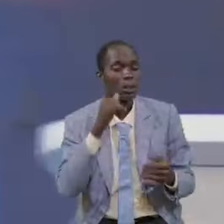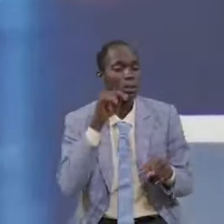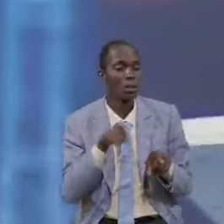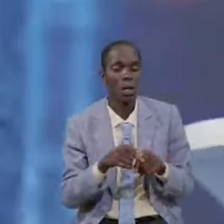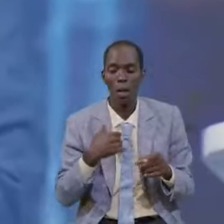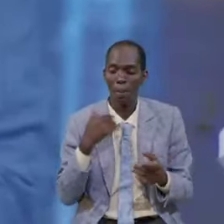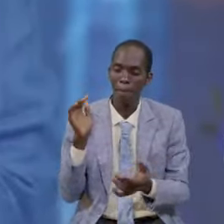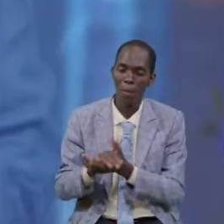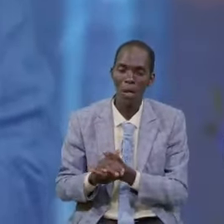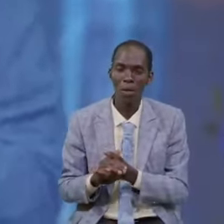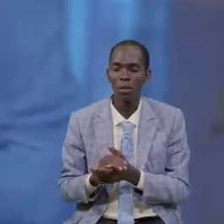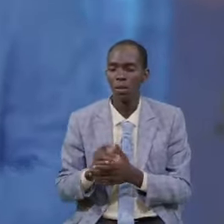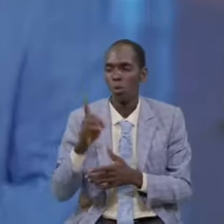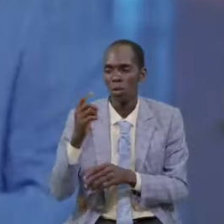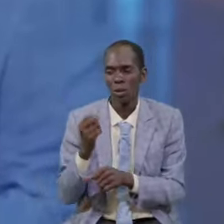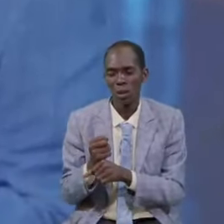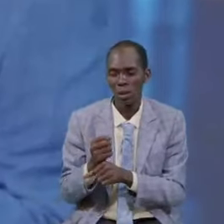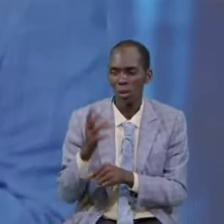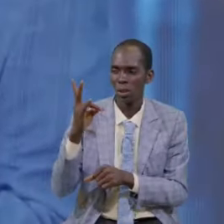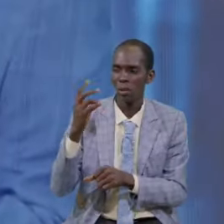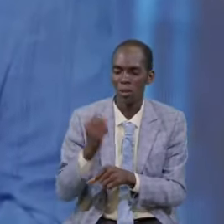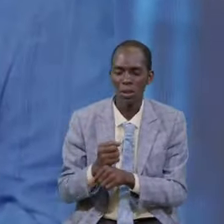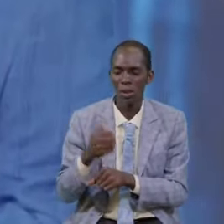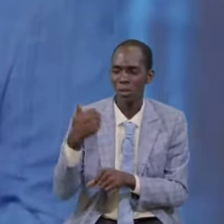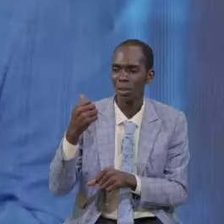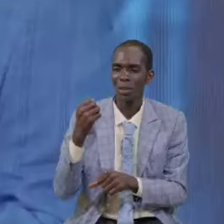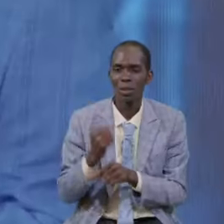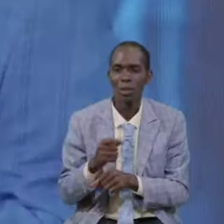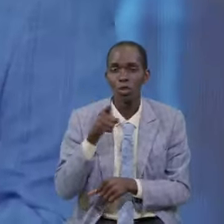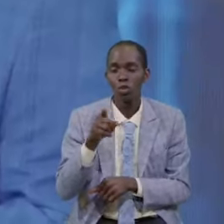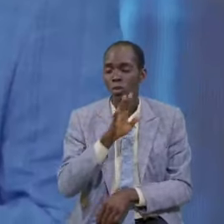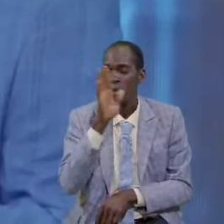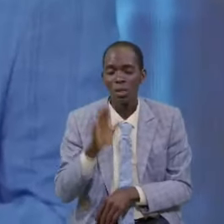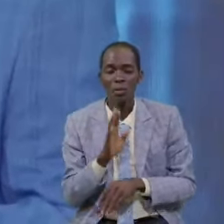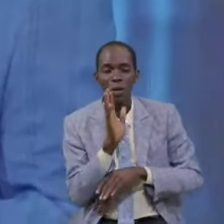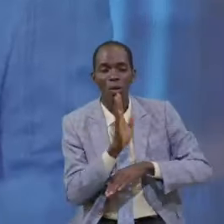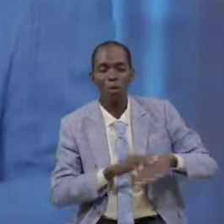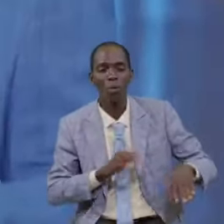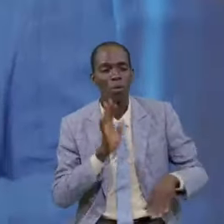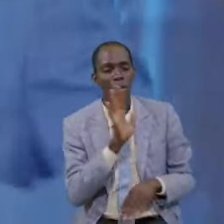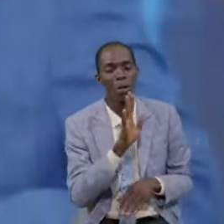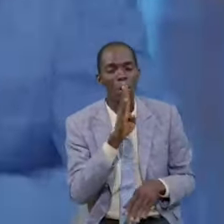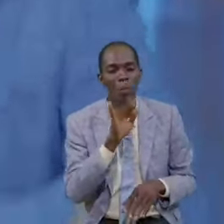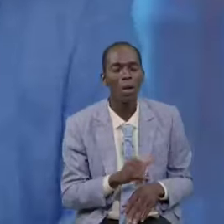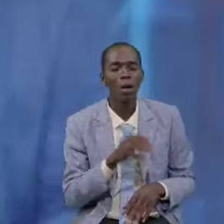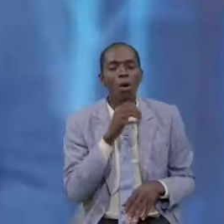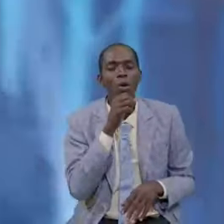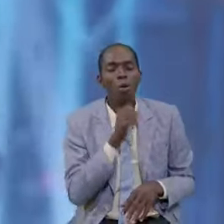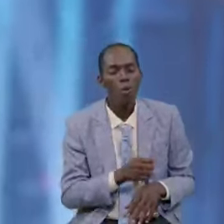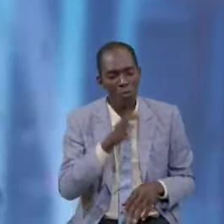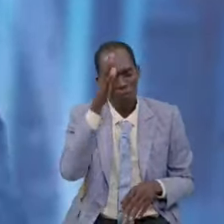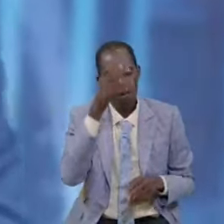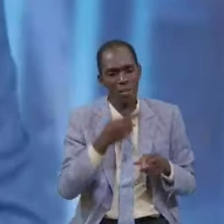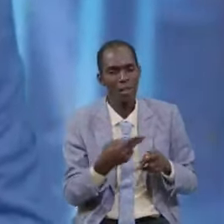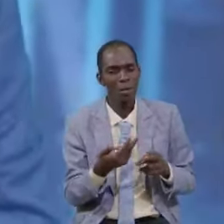7 years, 10 years, and you never use the old name of her father anymore. And you're only saying